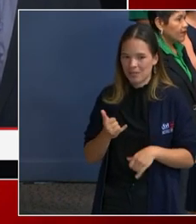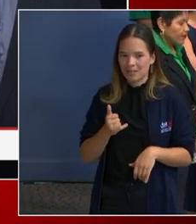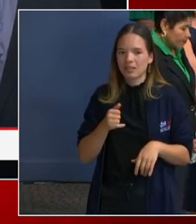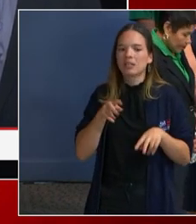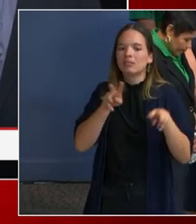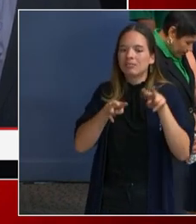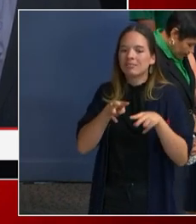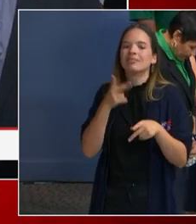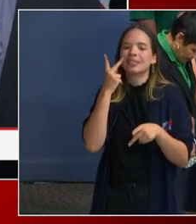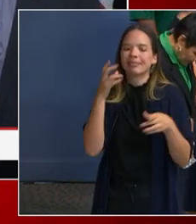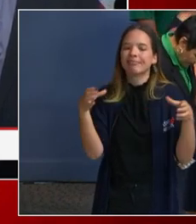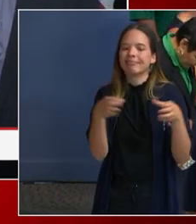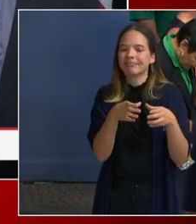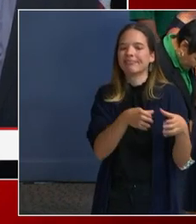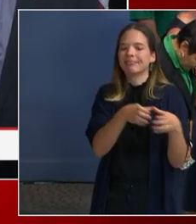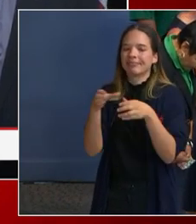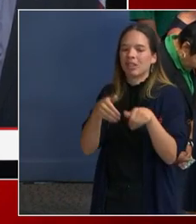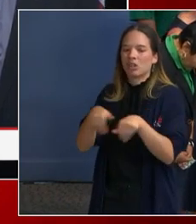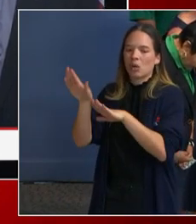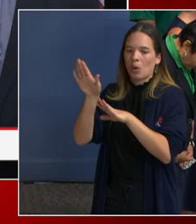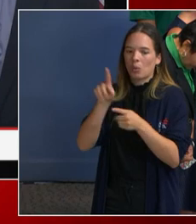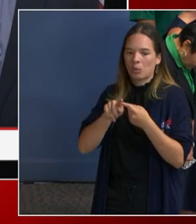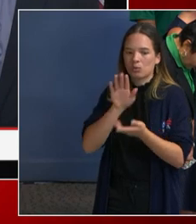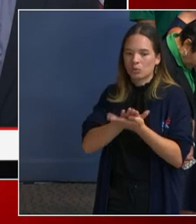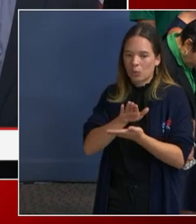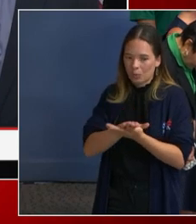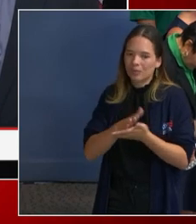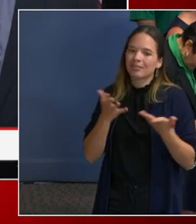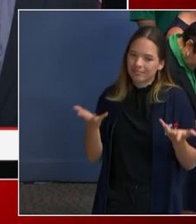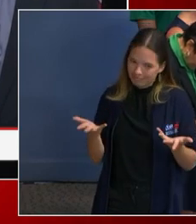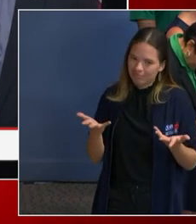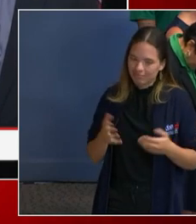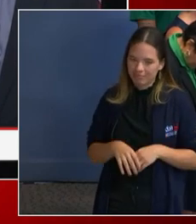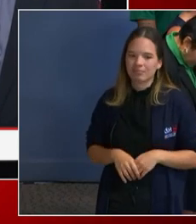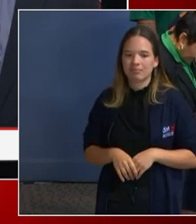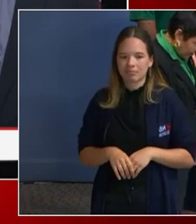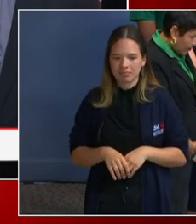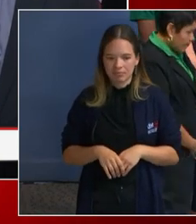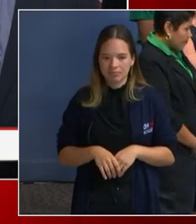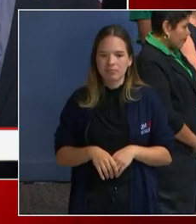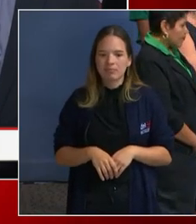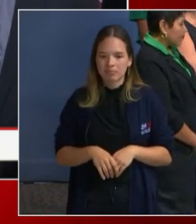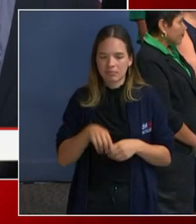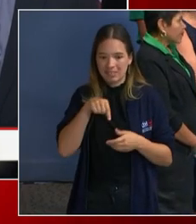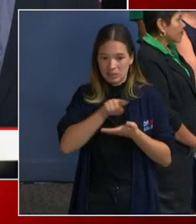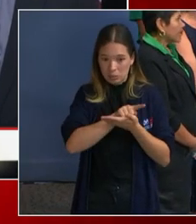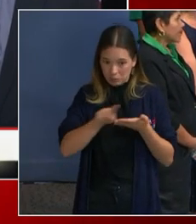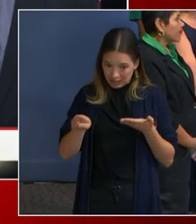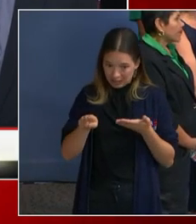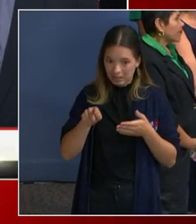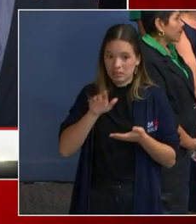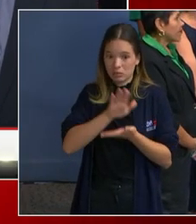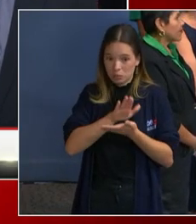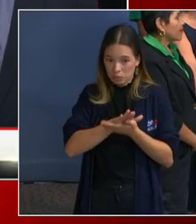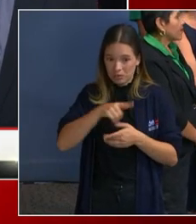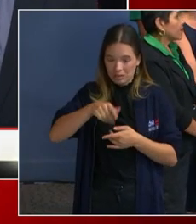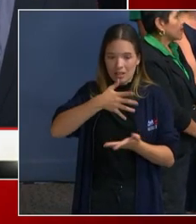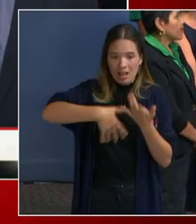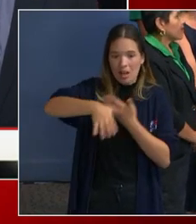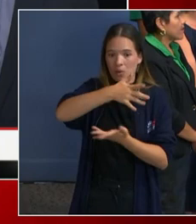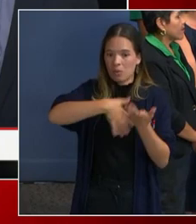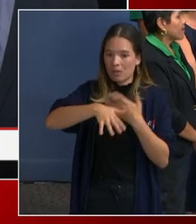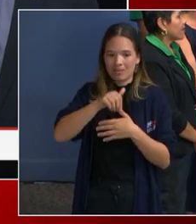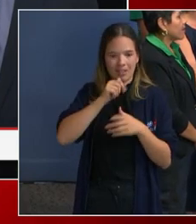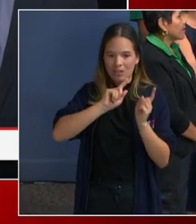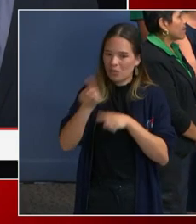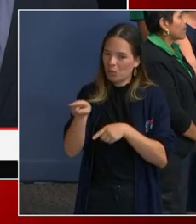We had a very unfortunate incident during the first week of school where young people were hanging out somewhere instead of being at school.